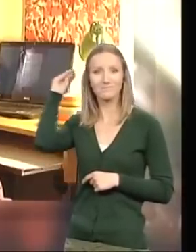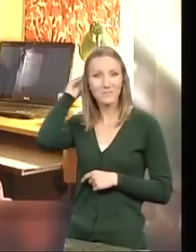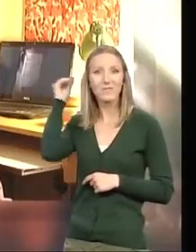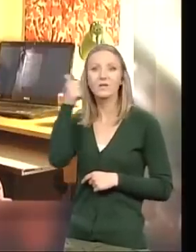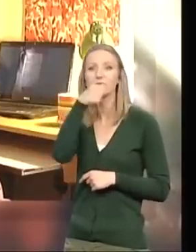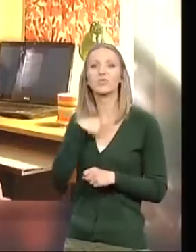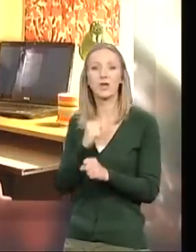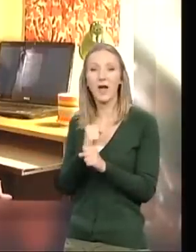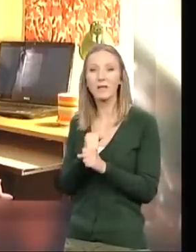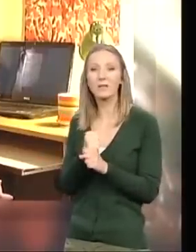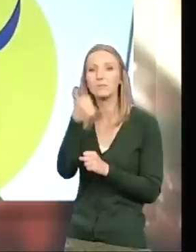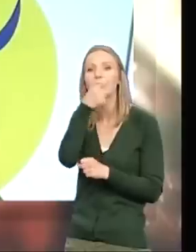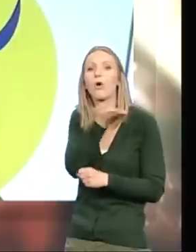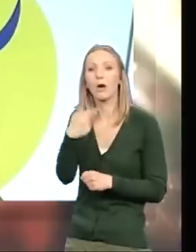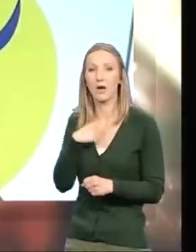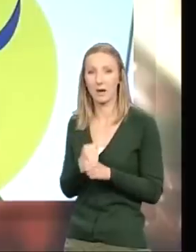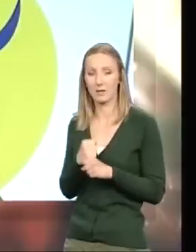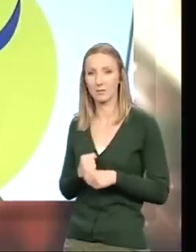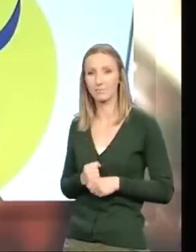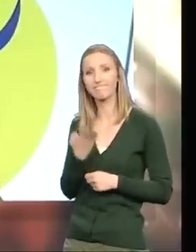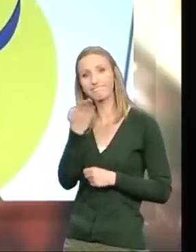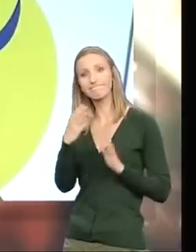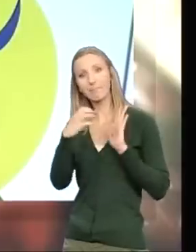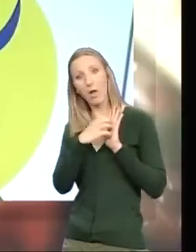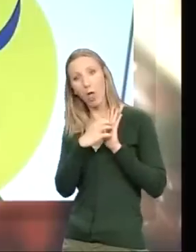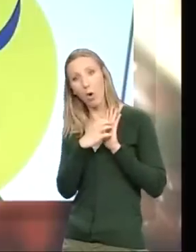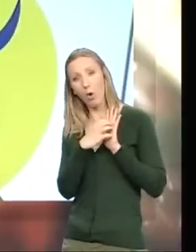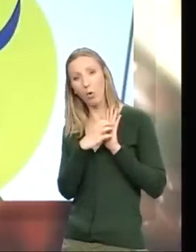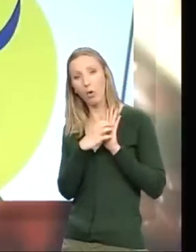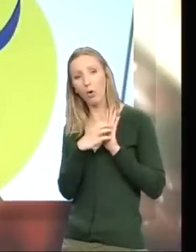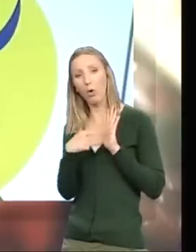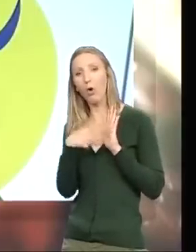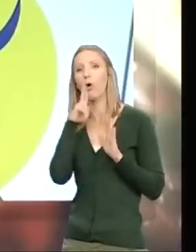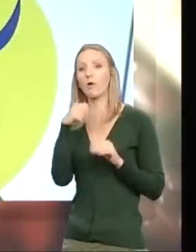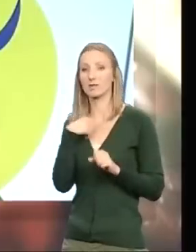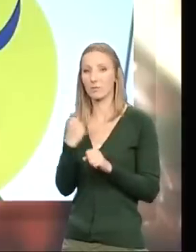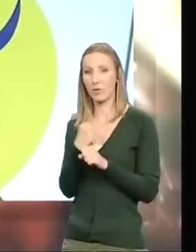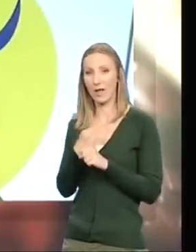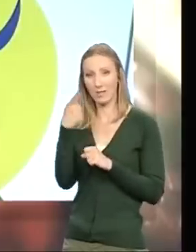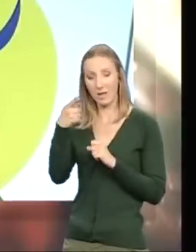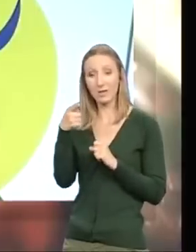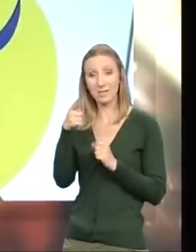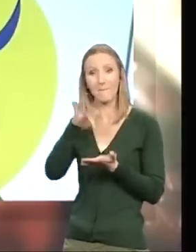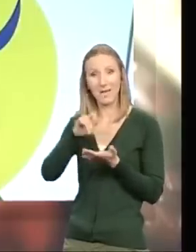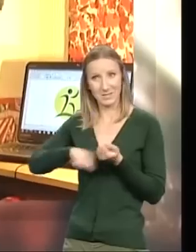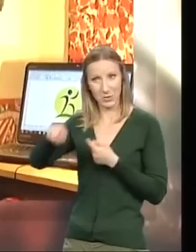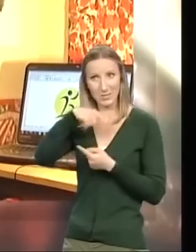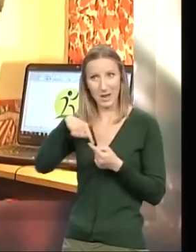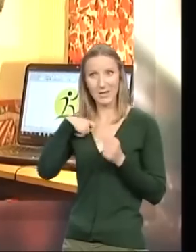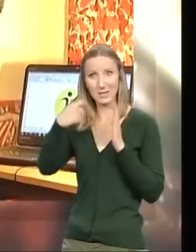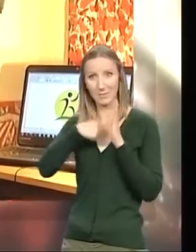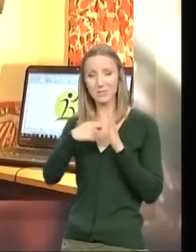and what I'm This is the logo that I worked for your mission and I'm